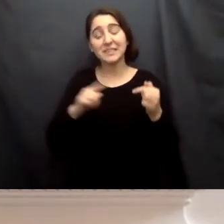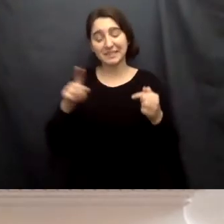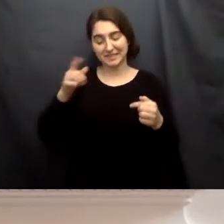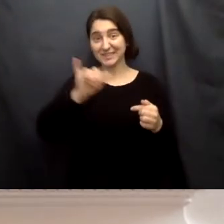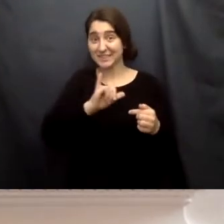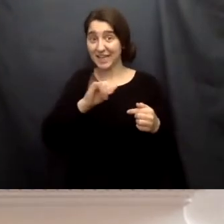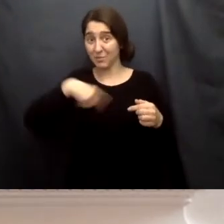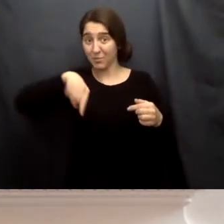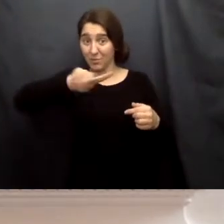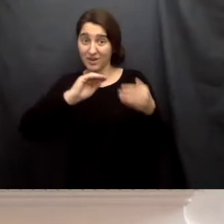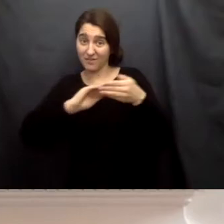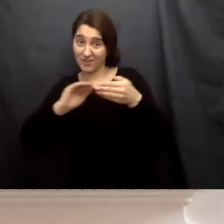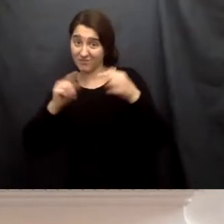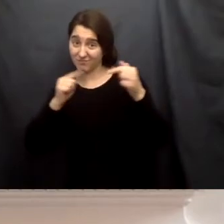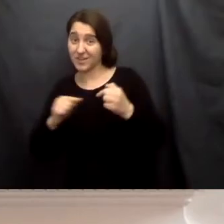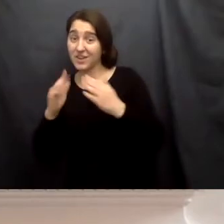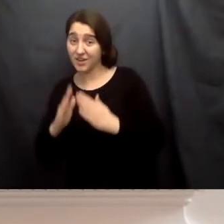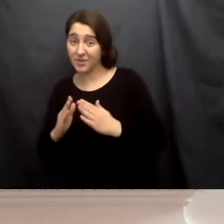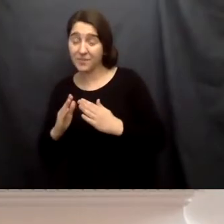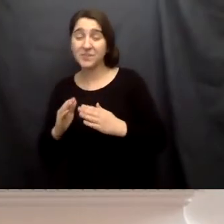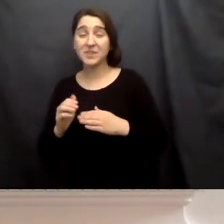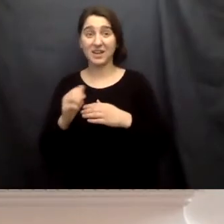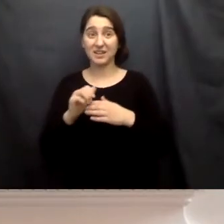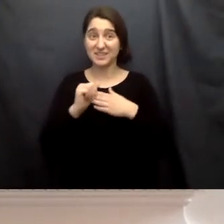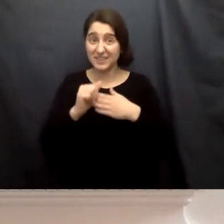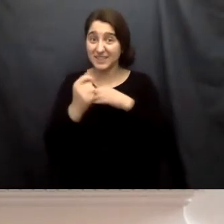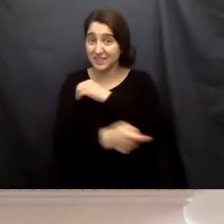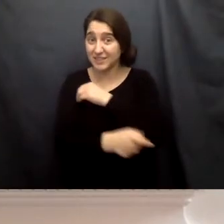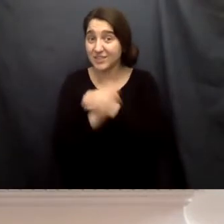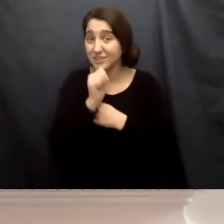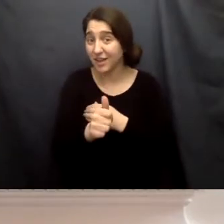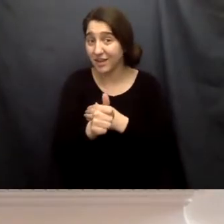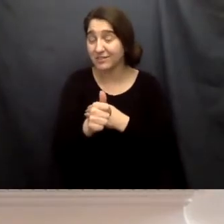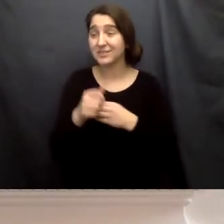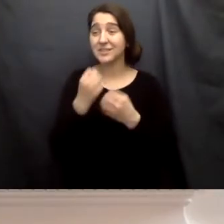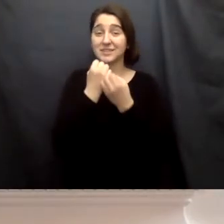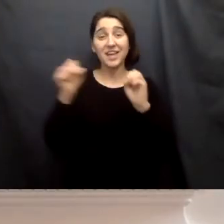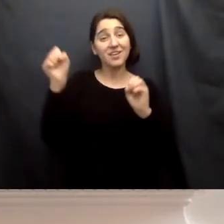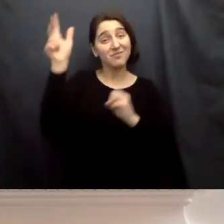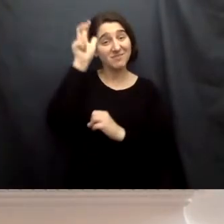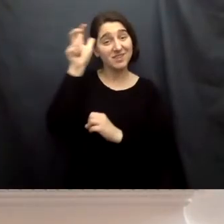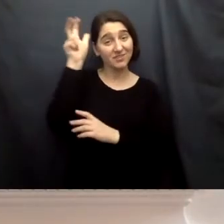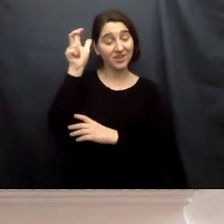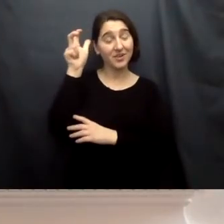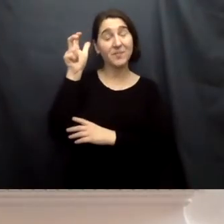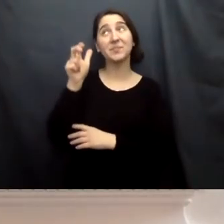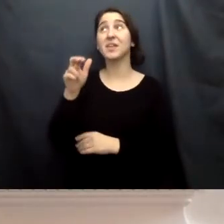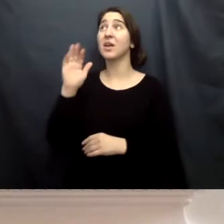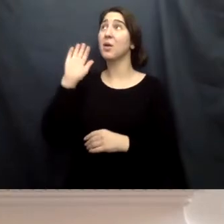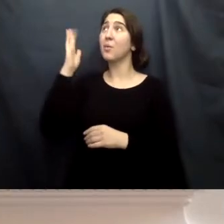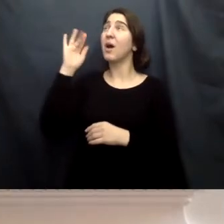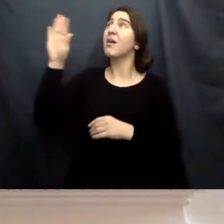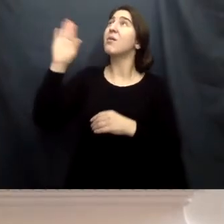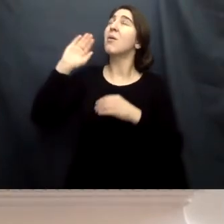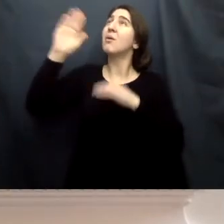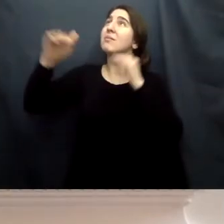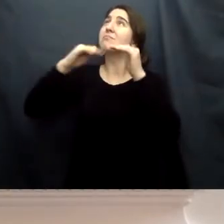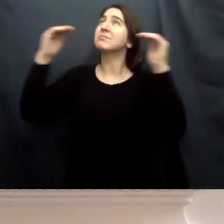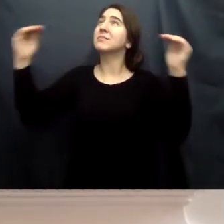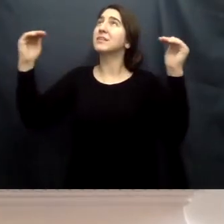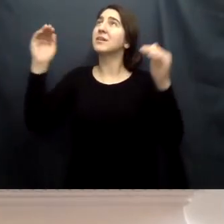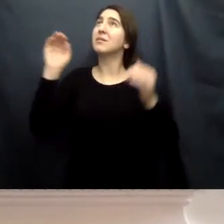and forgive us our debts as we forgive our debtors. And lead us not into temptation, but deliver us from